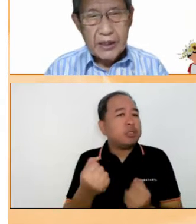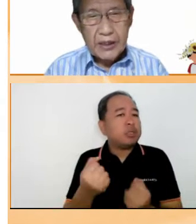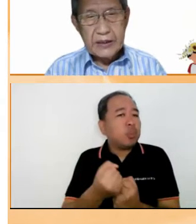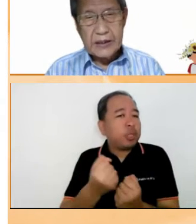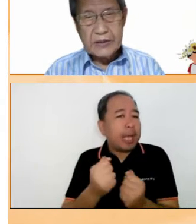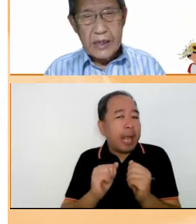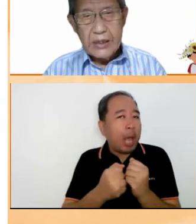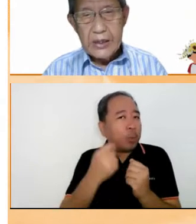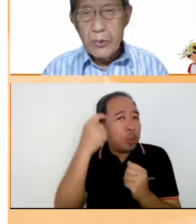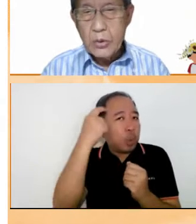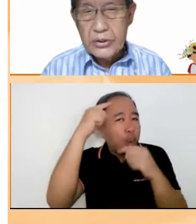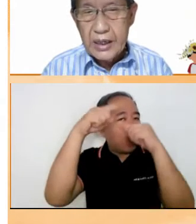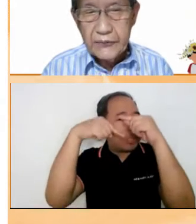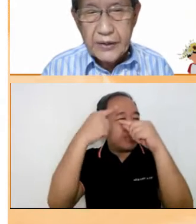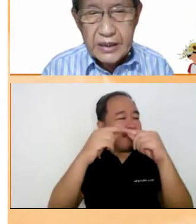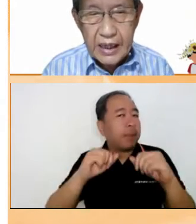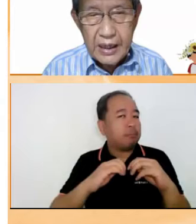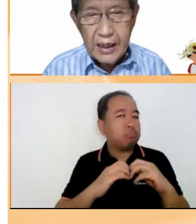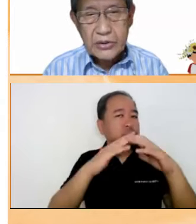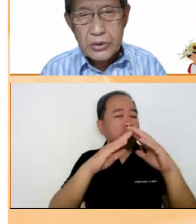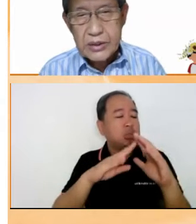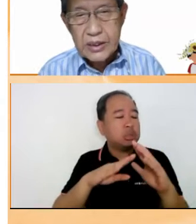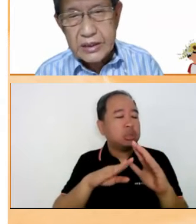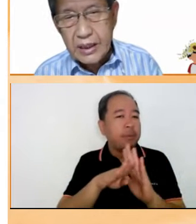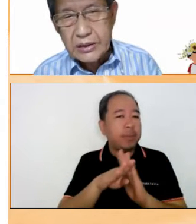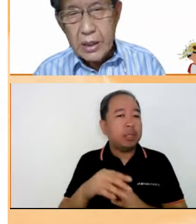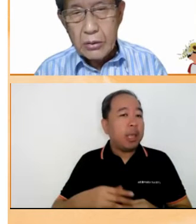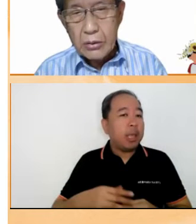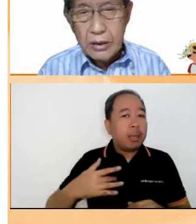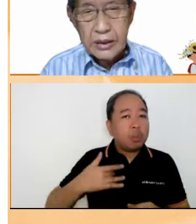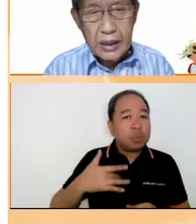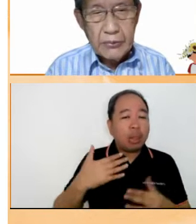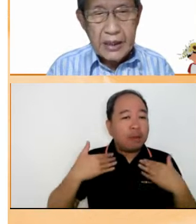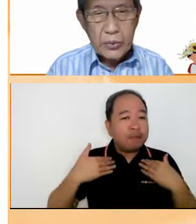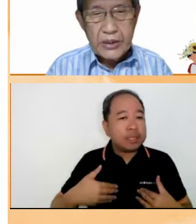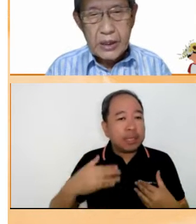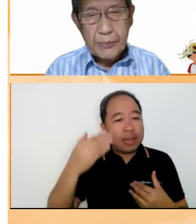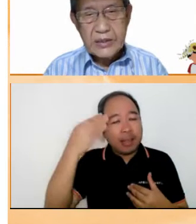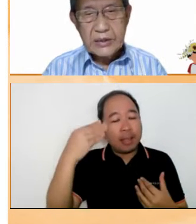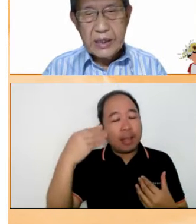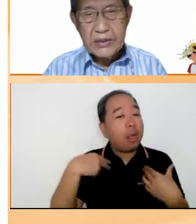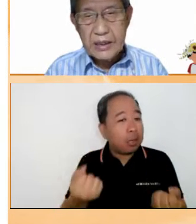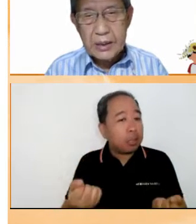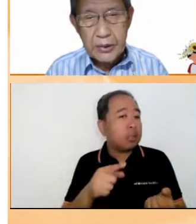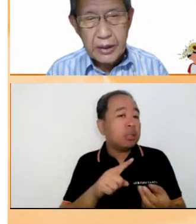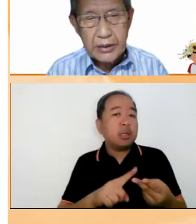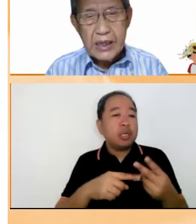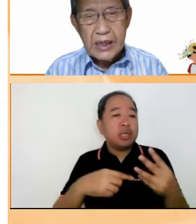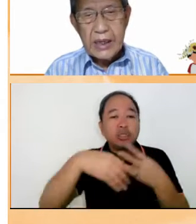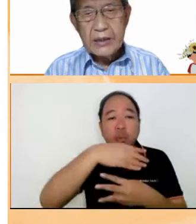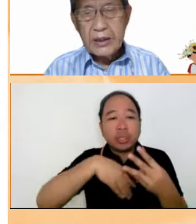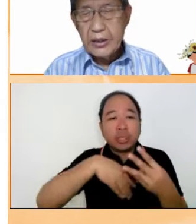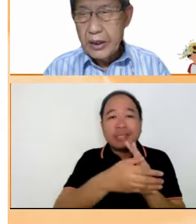cognitive abilities. The emotional and physical health, social skills, cognitive language capacities that